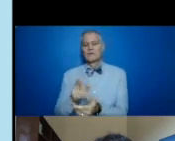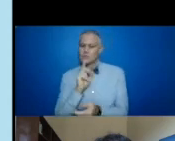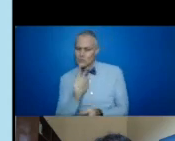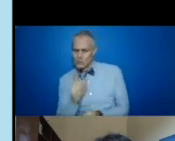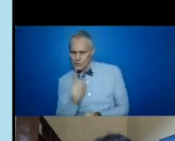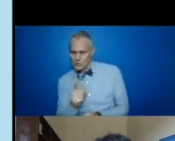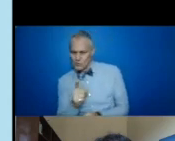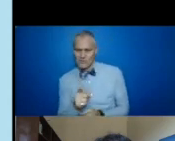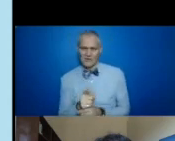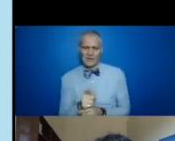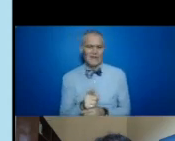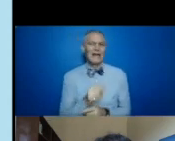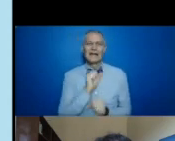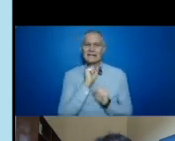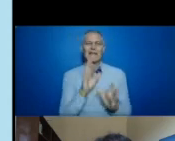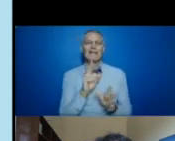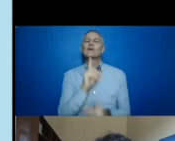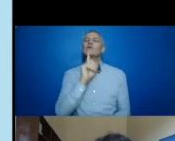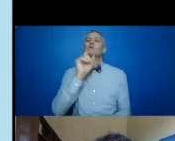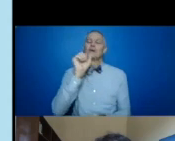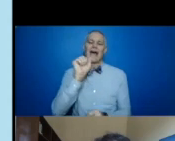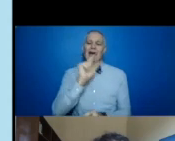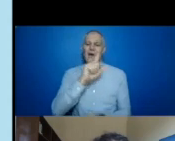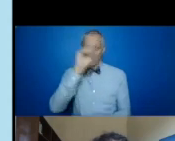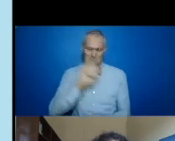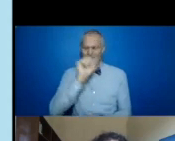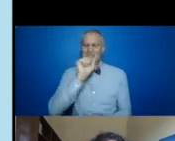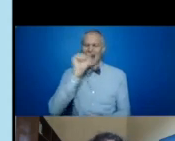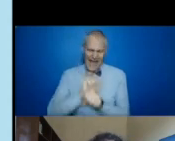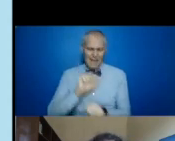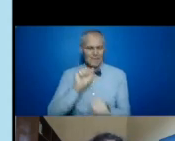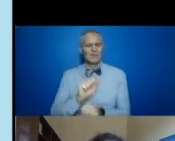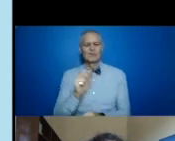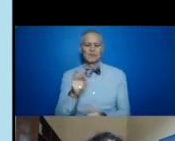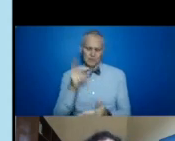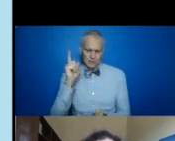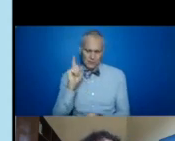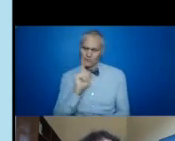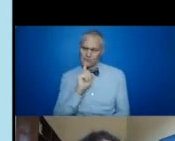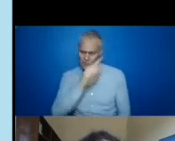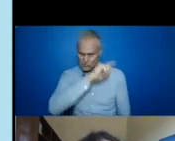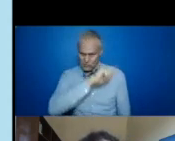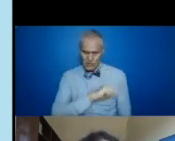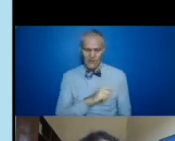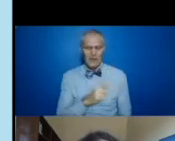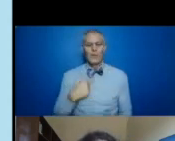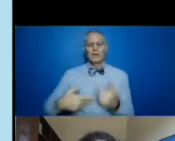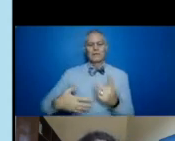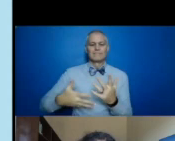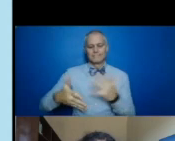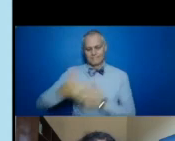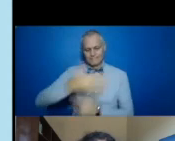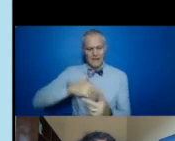would be inherently true. Like, it's true because we organize our lives around it, and not because the meaning that we